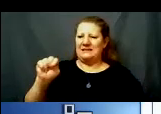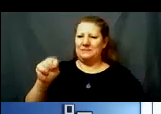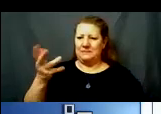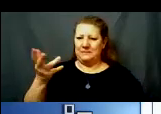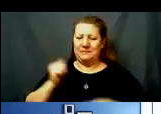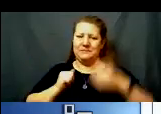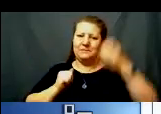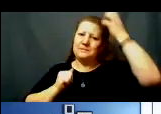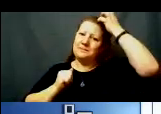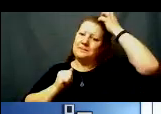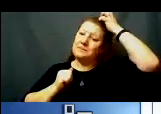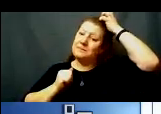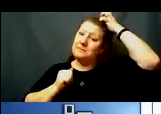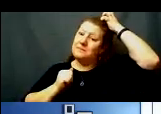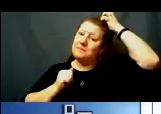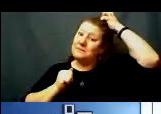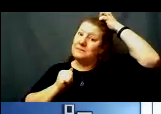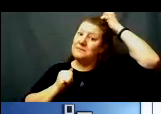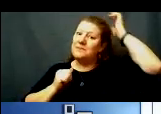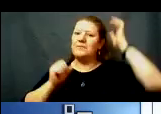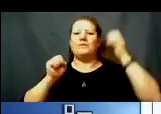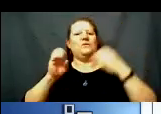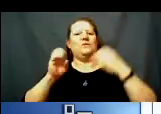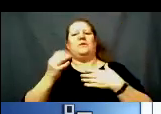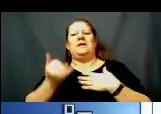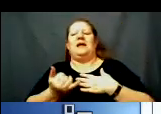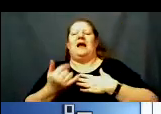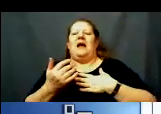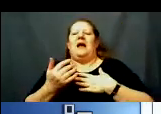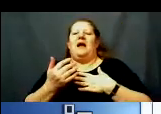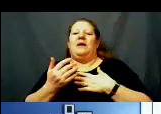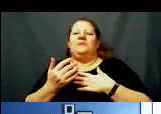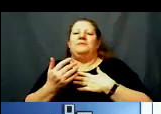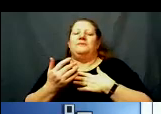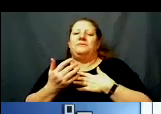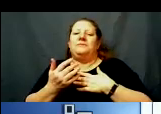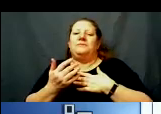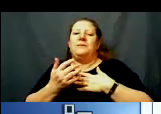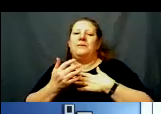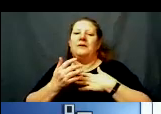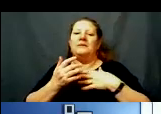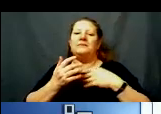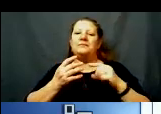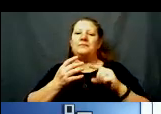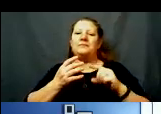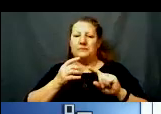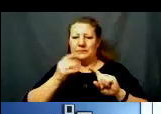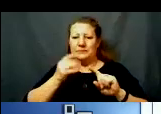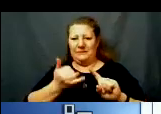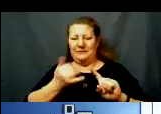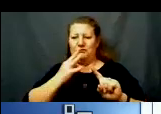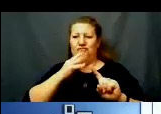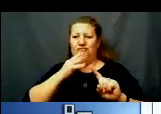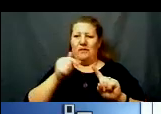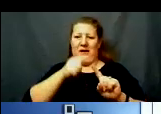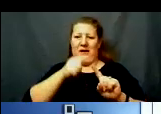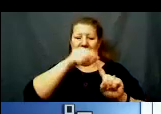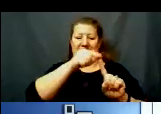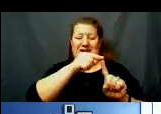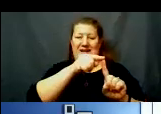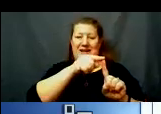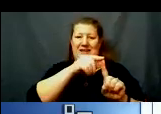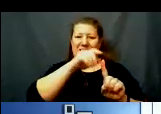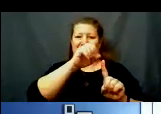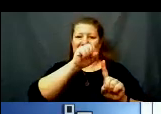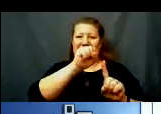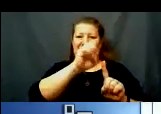So what I want to do now is make a series of arguments around settler colonialism and prisons and environmental justice to